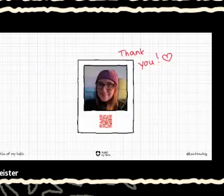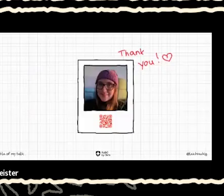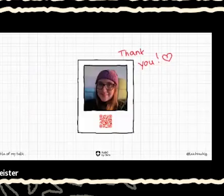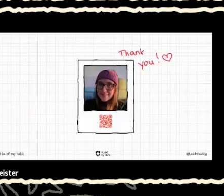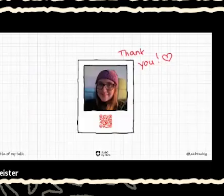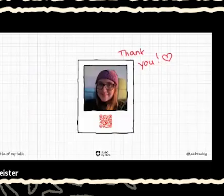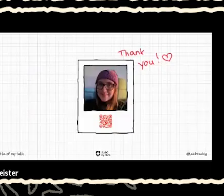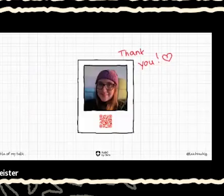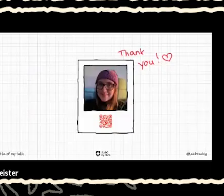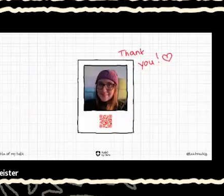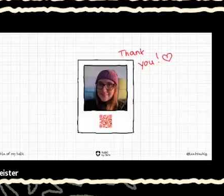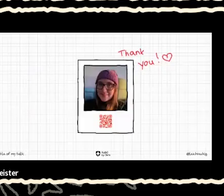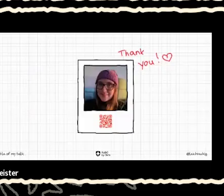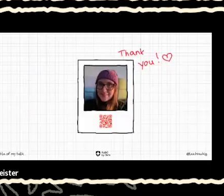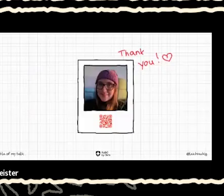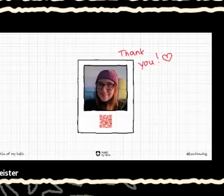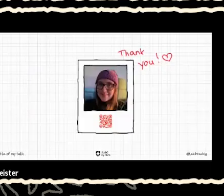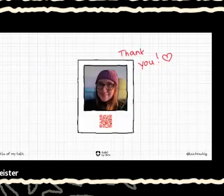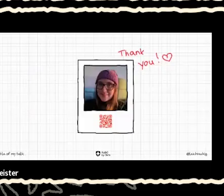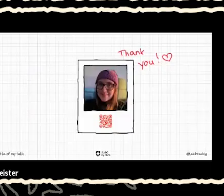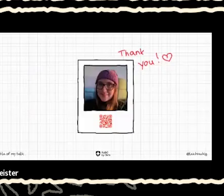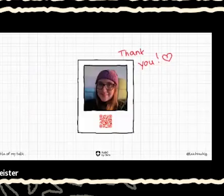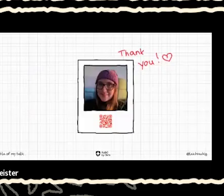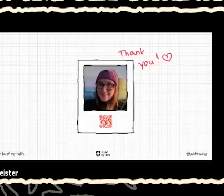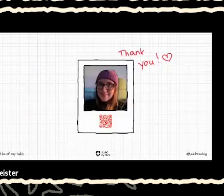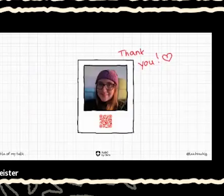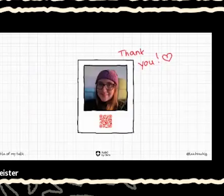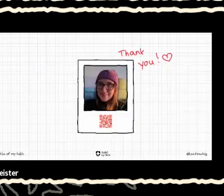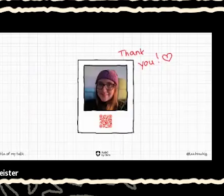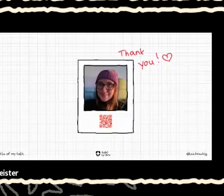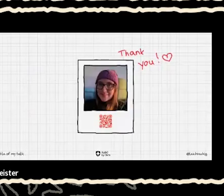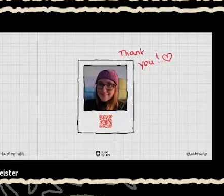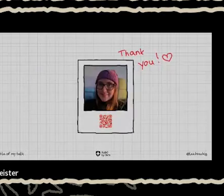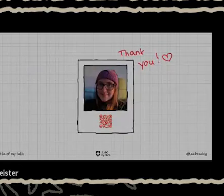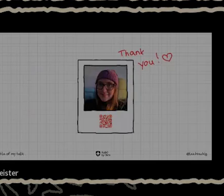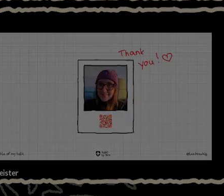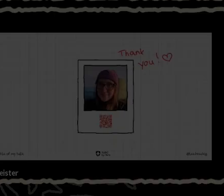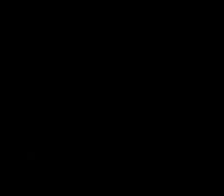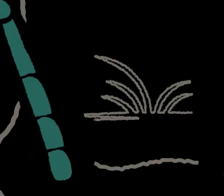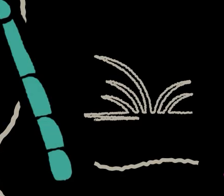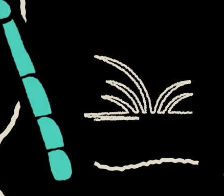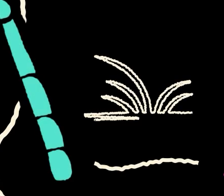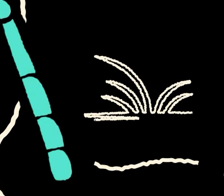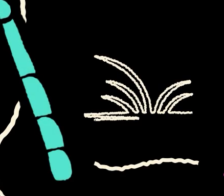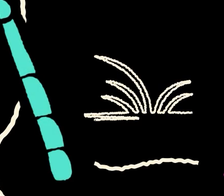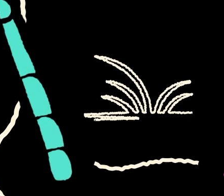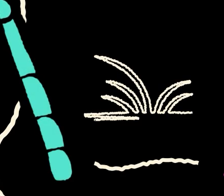me anyway. I'd be happy to talk to you. Thank you so much for your time.